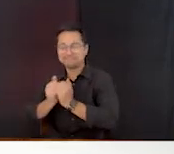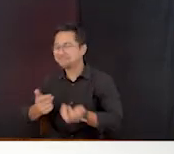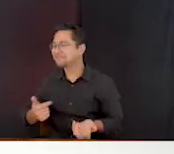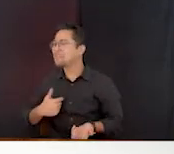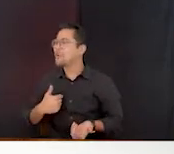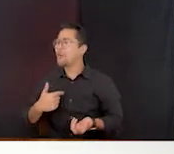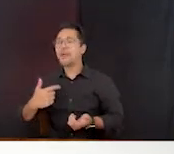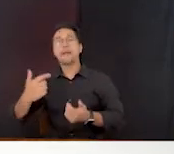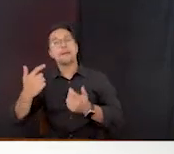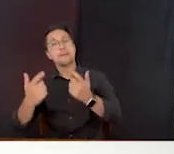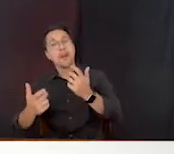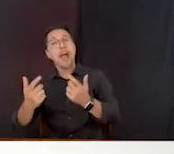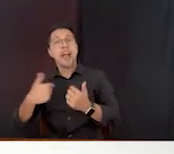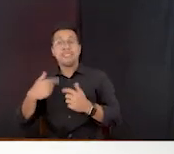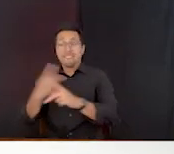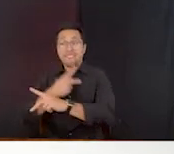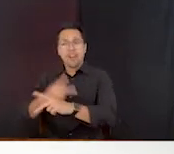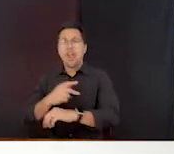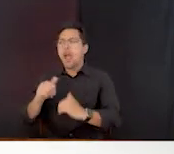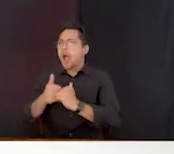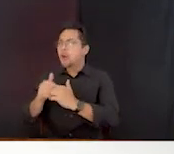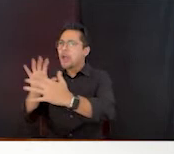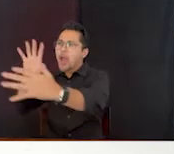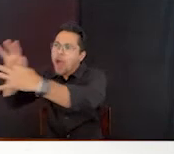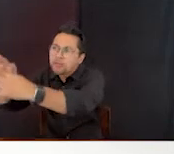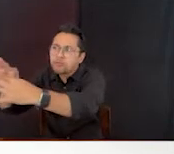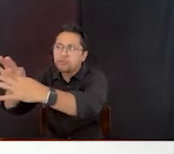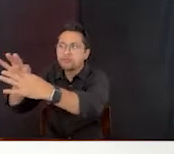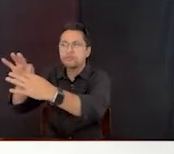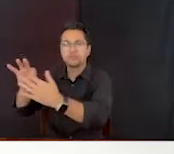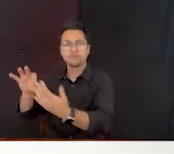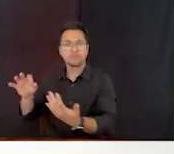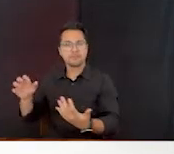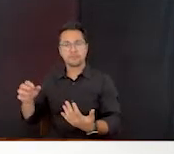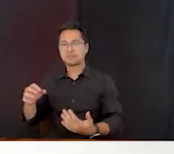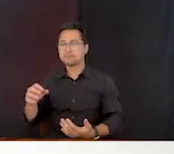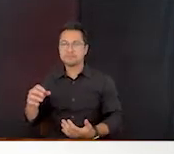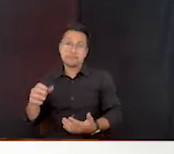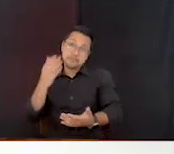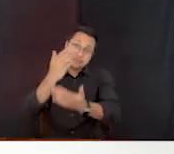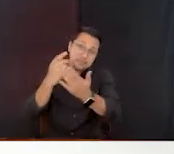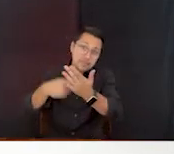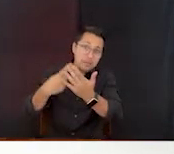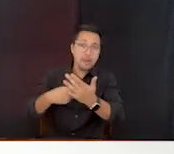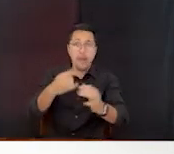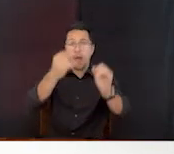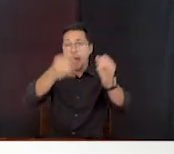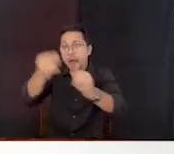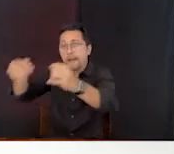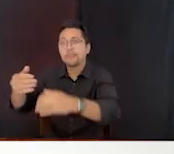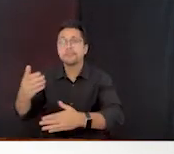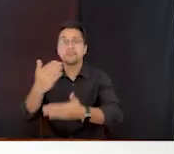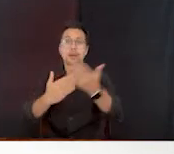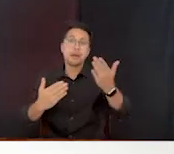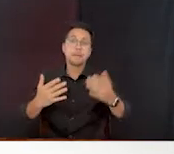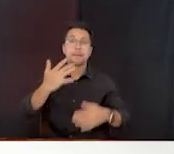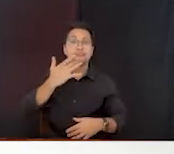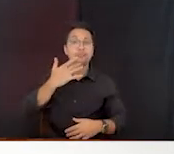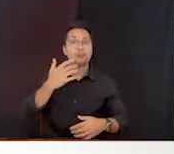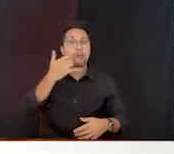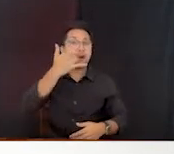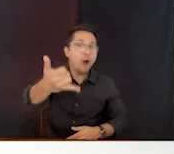to do was find new ways to connect with people, and even on an individual basis, because some people for texting, some call, some don't want to